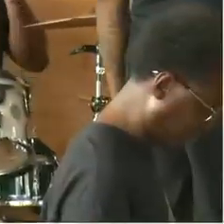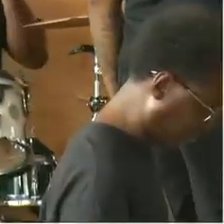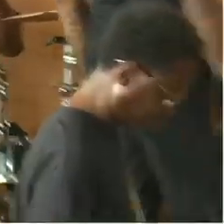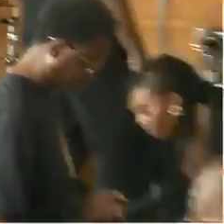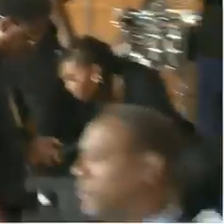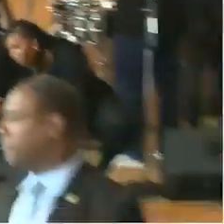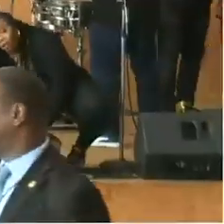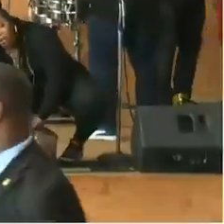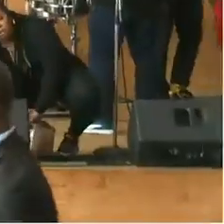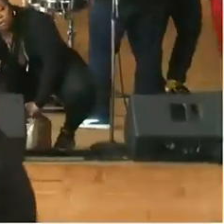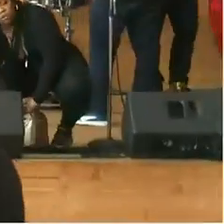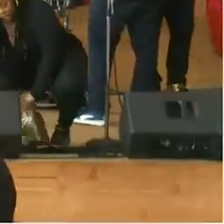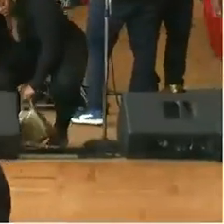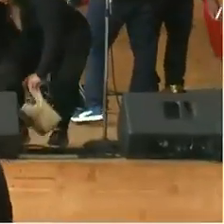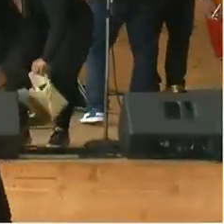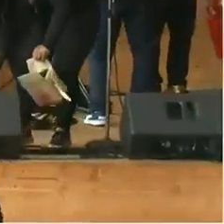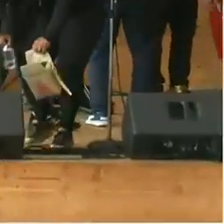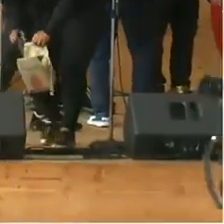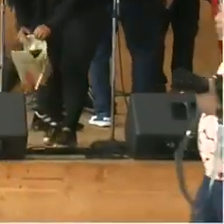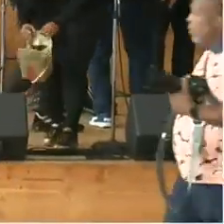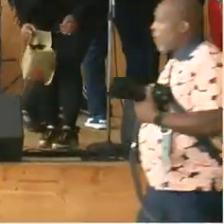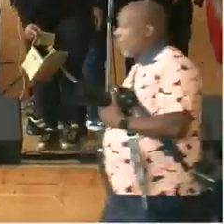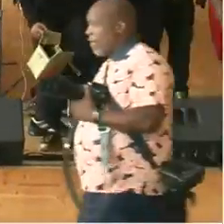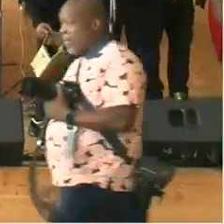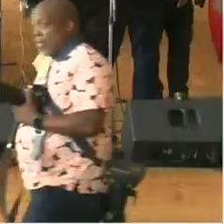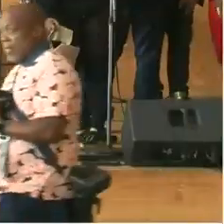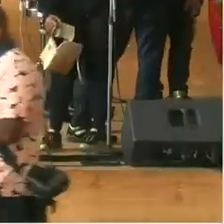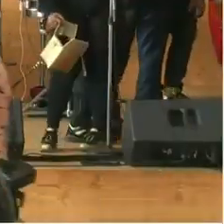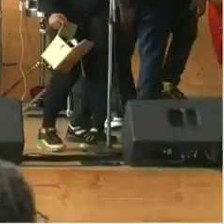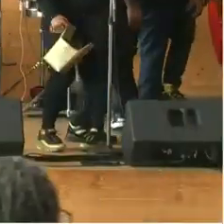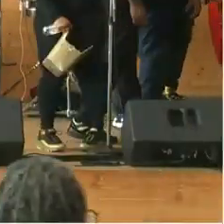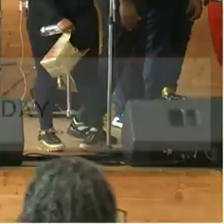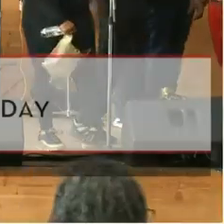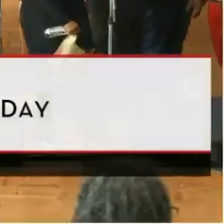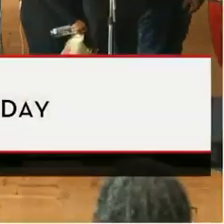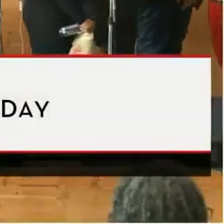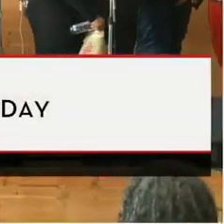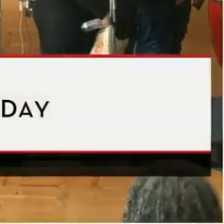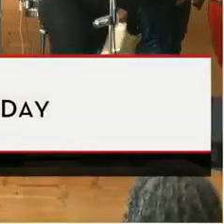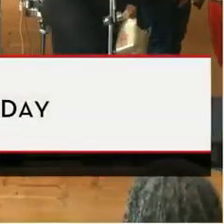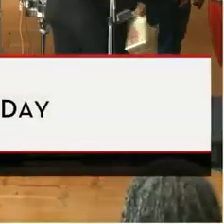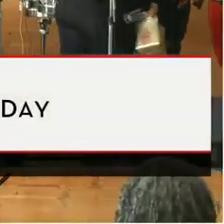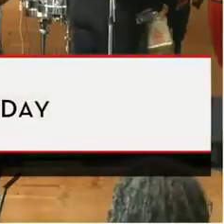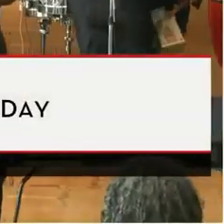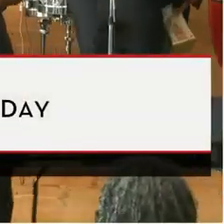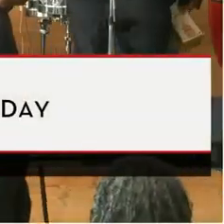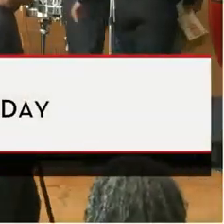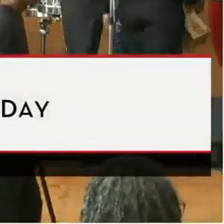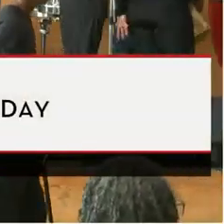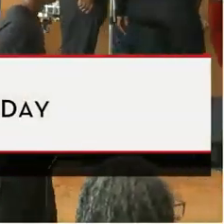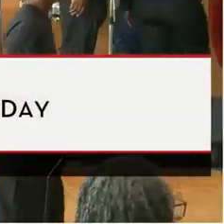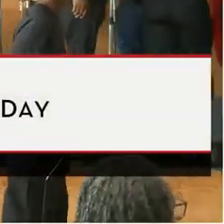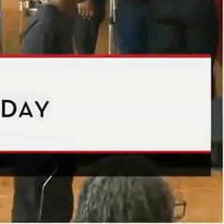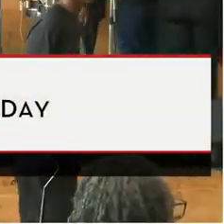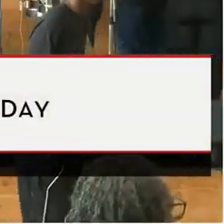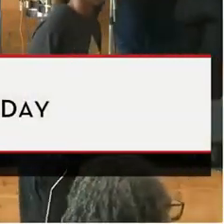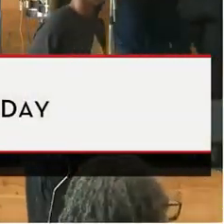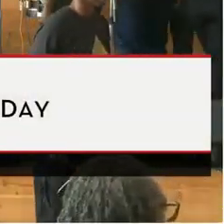Hello, everyone. My name is Jackie Reyes Llanes, and I serve at the pleasure of a woman